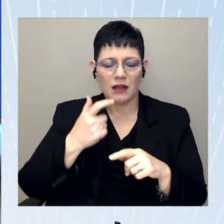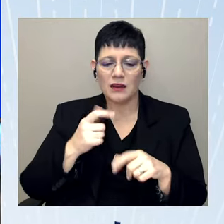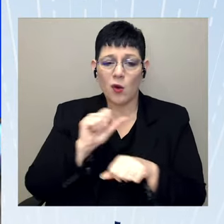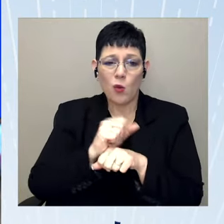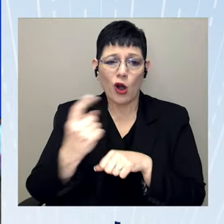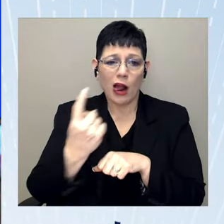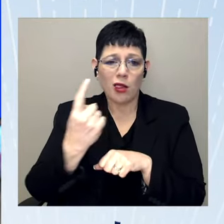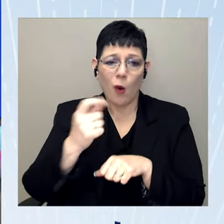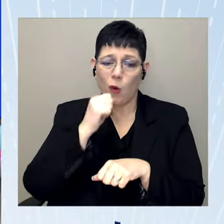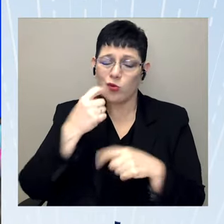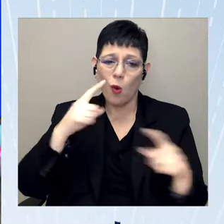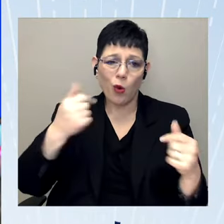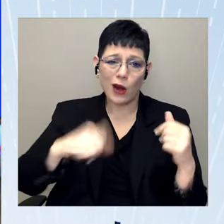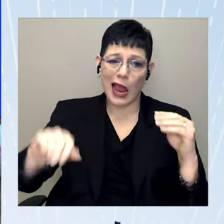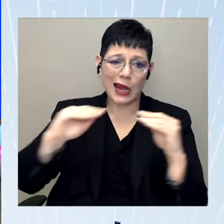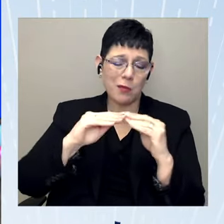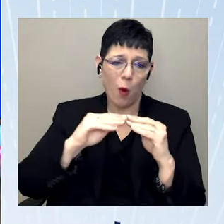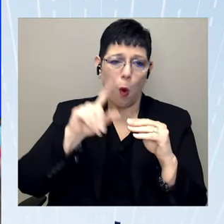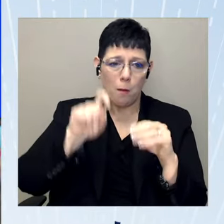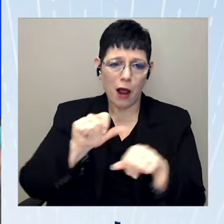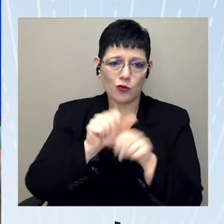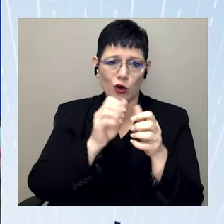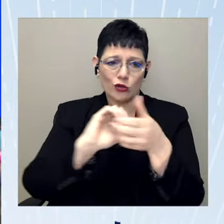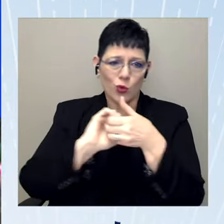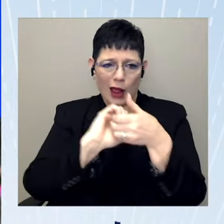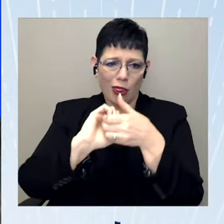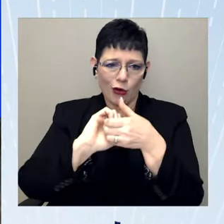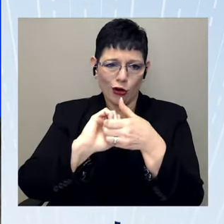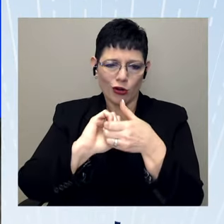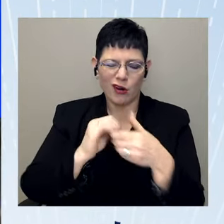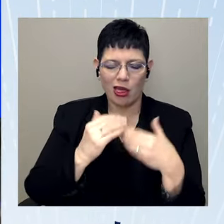anymore. Thank you.